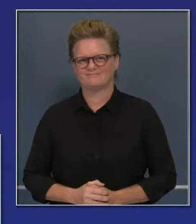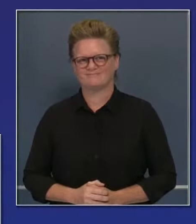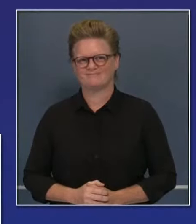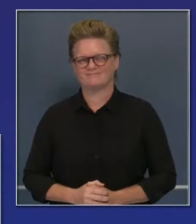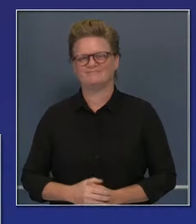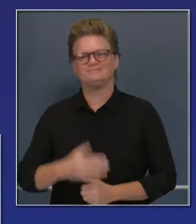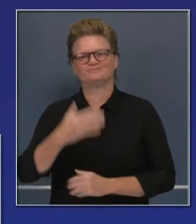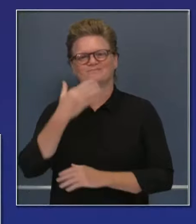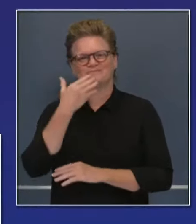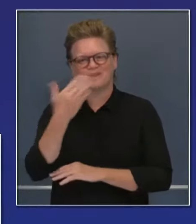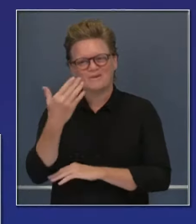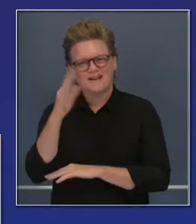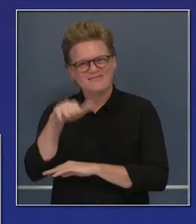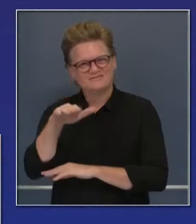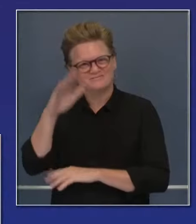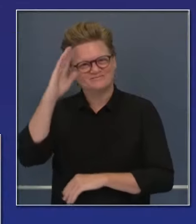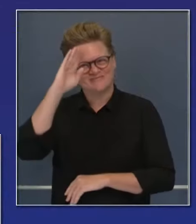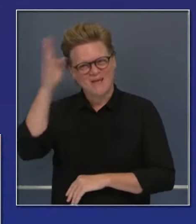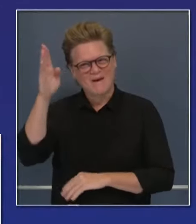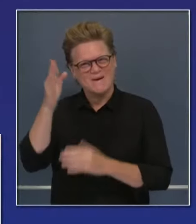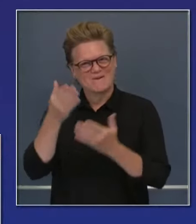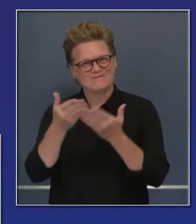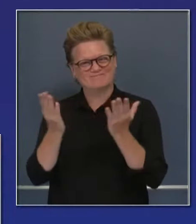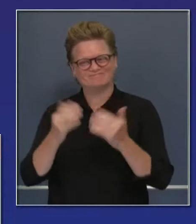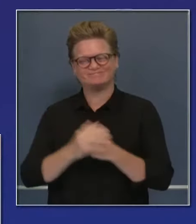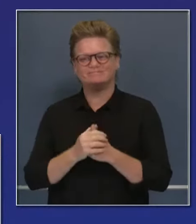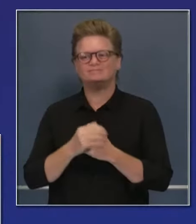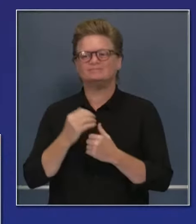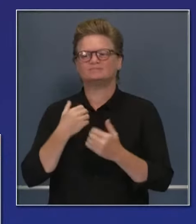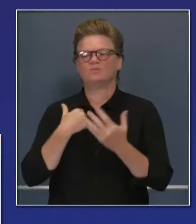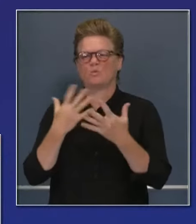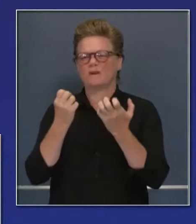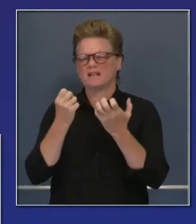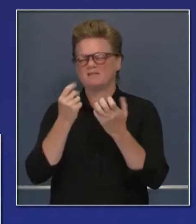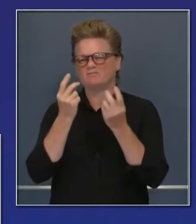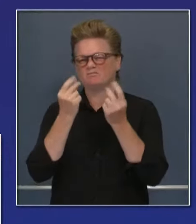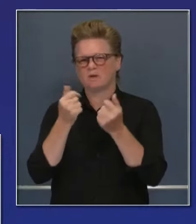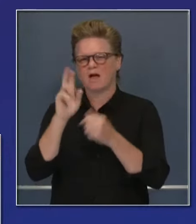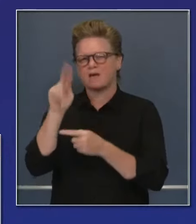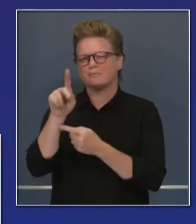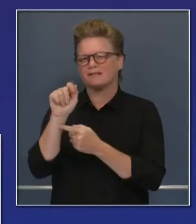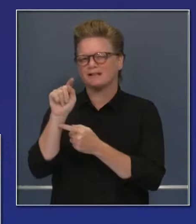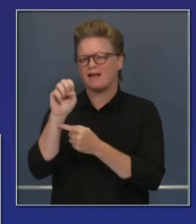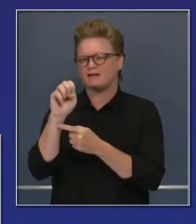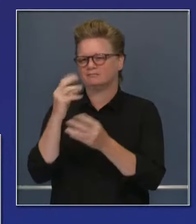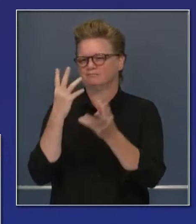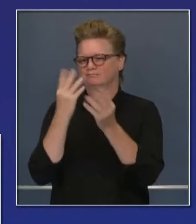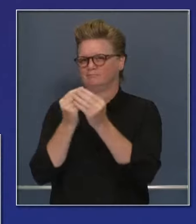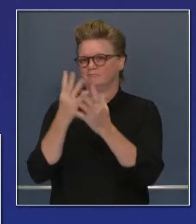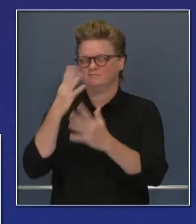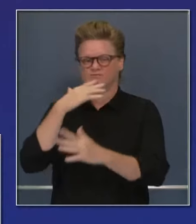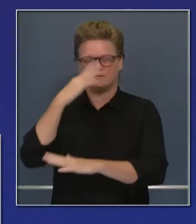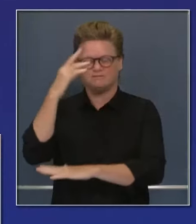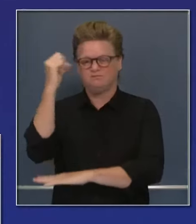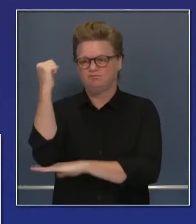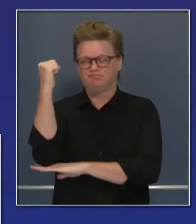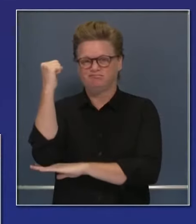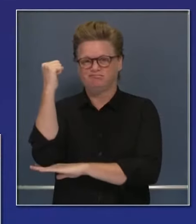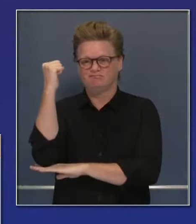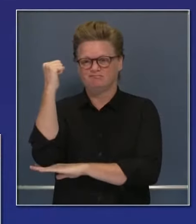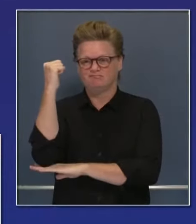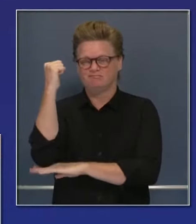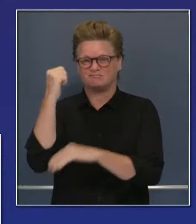Well, good afternoon, everybody. I wanted to quickly jump in and update everybody on this historic wildfire season here in the state of California. I